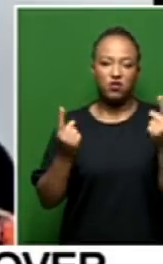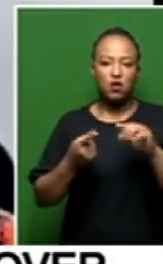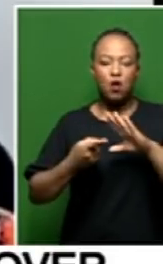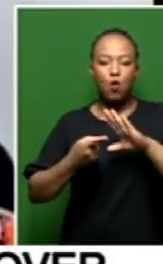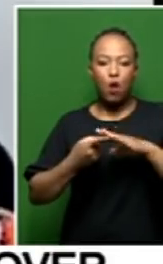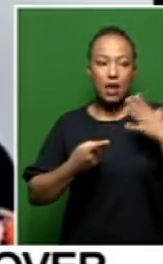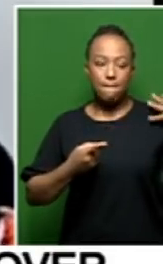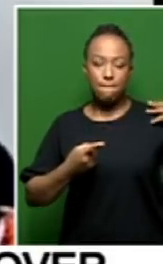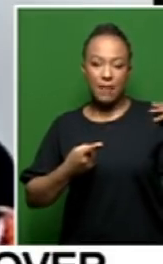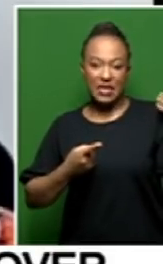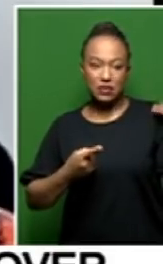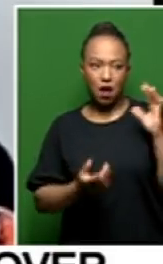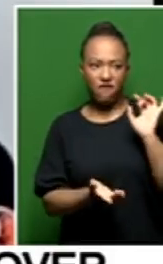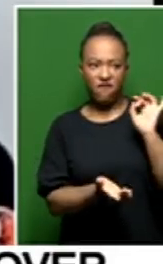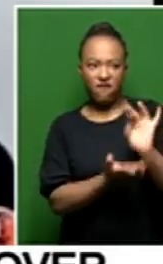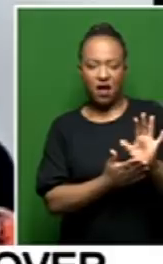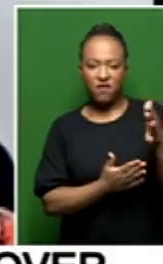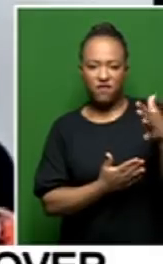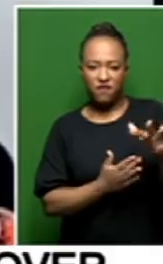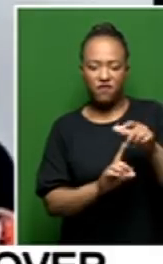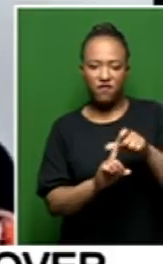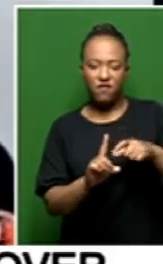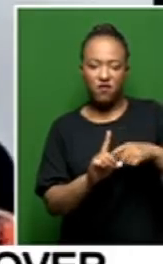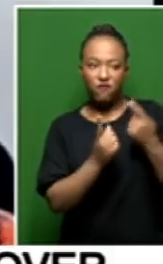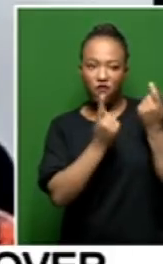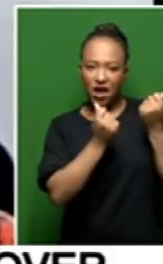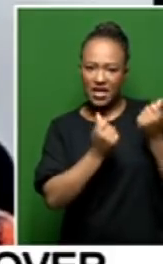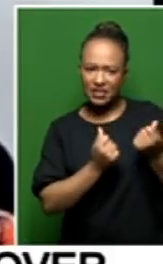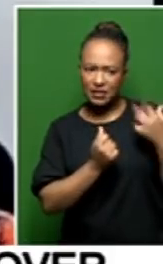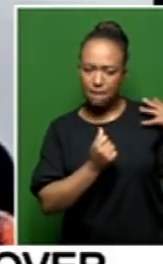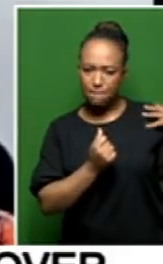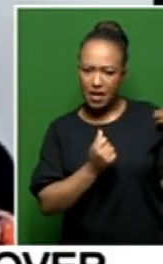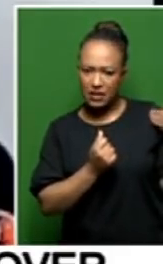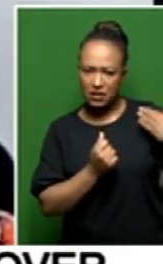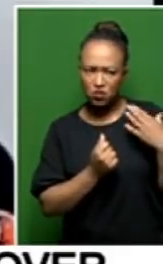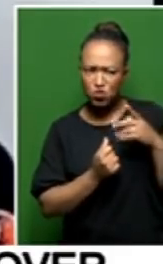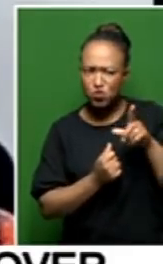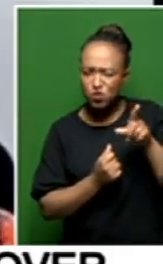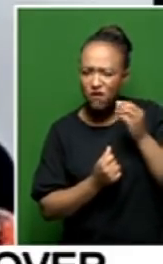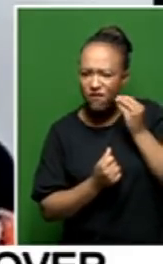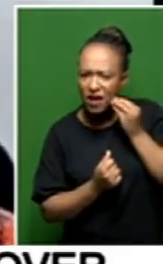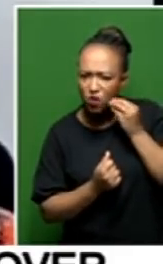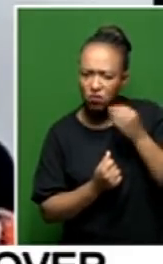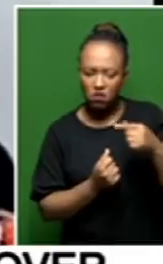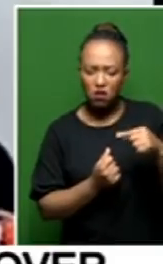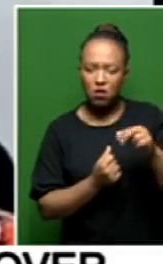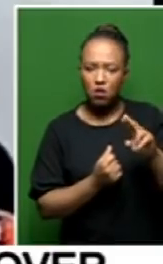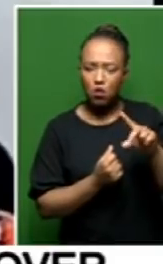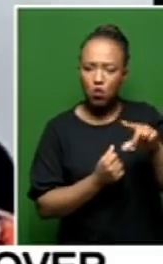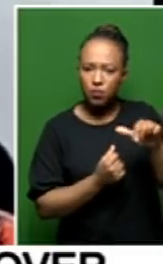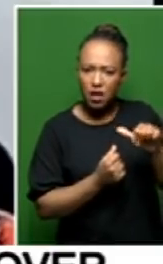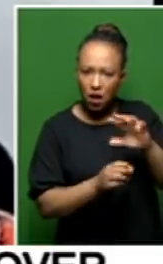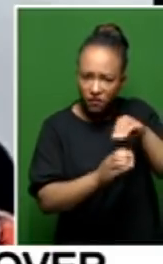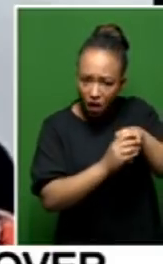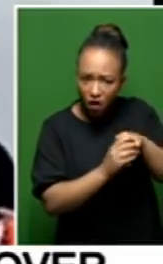of the Minister of Finance and whether the Guptas were involved in this and whether this was in